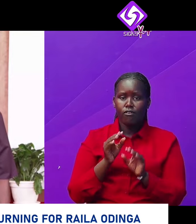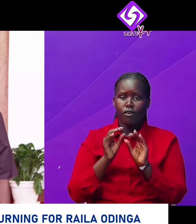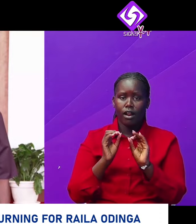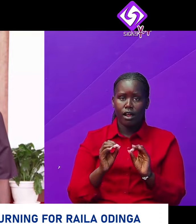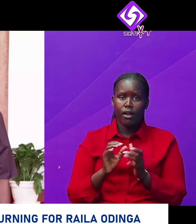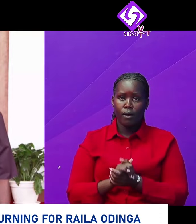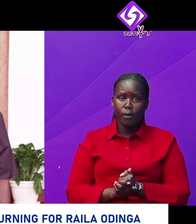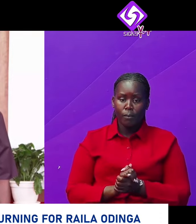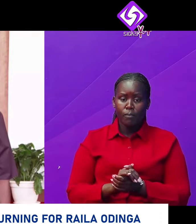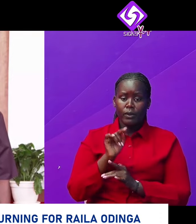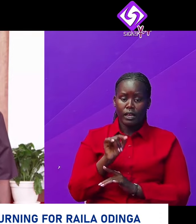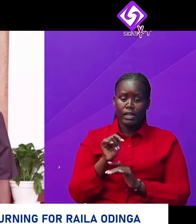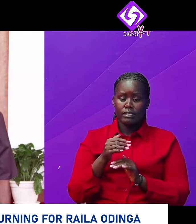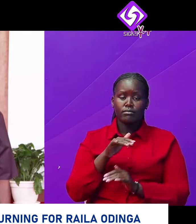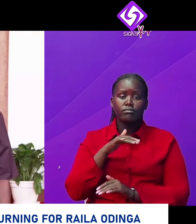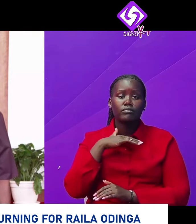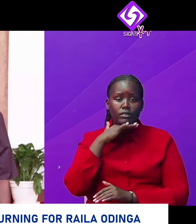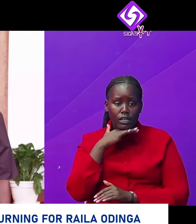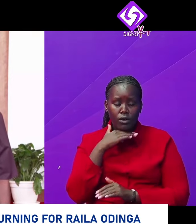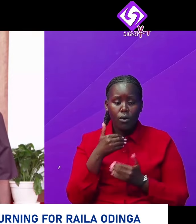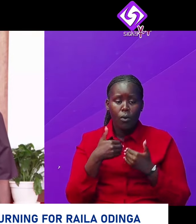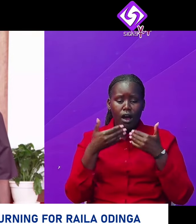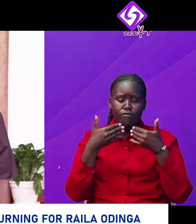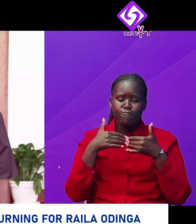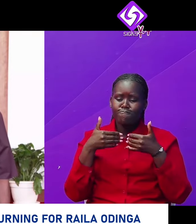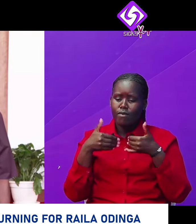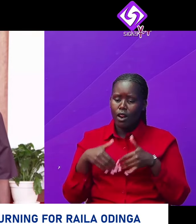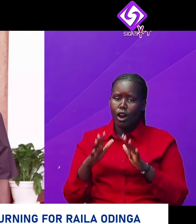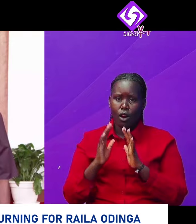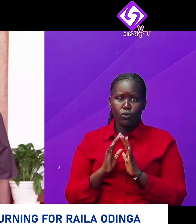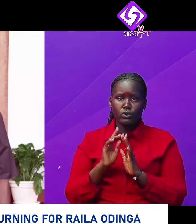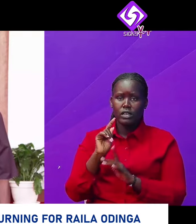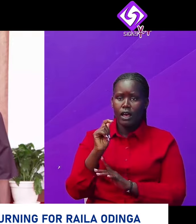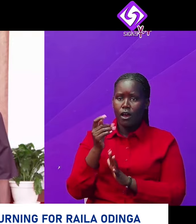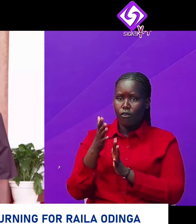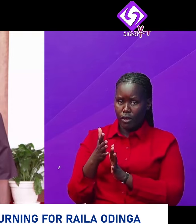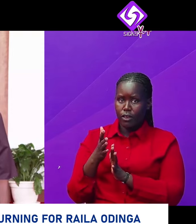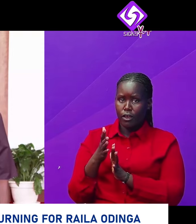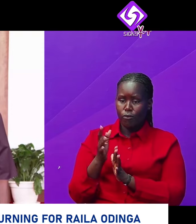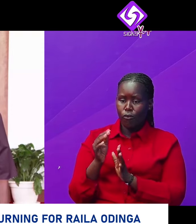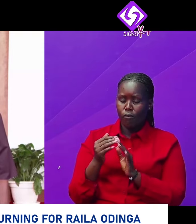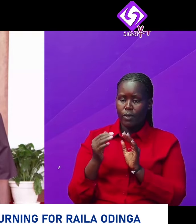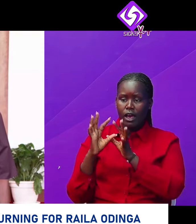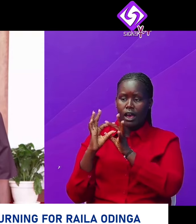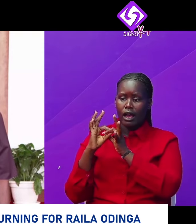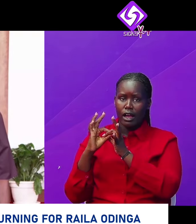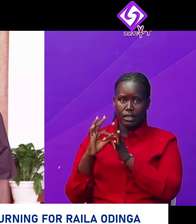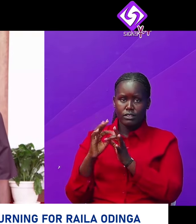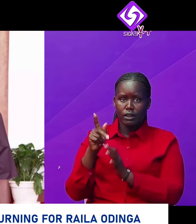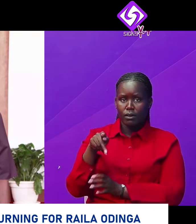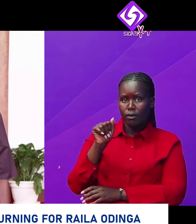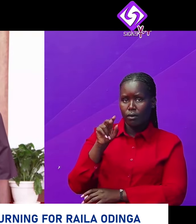In his passing, we have lost a patriot of uncommon courage, a Pan-Africanist,